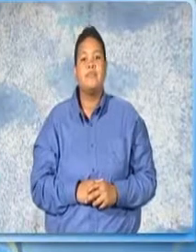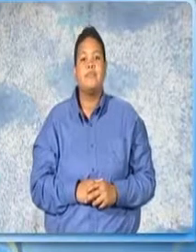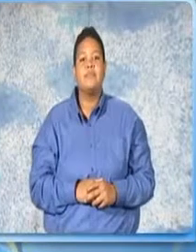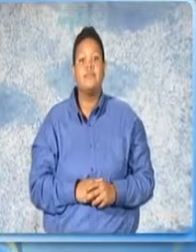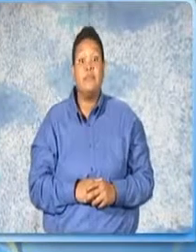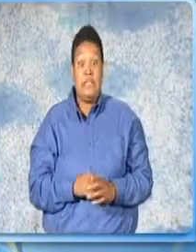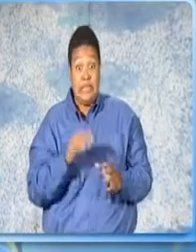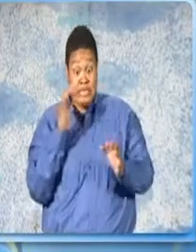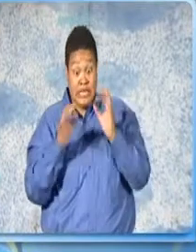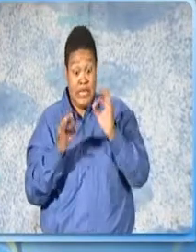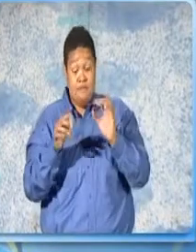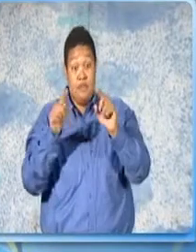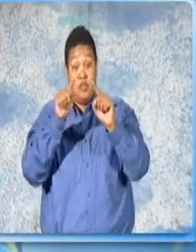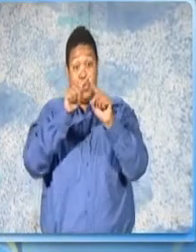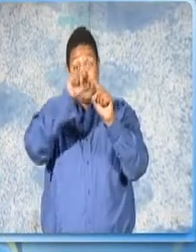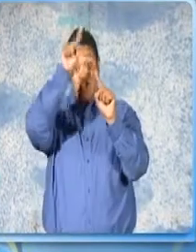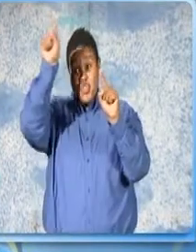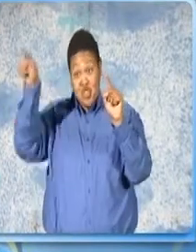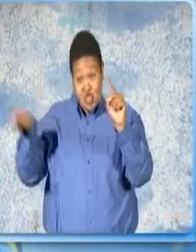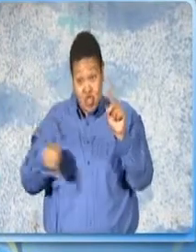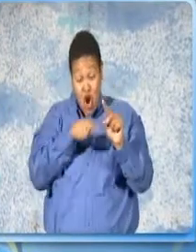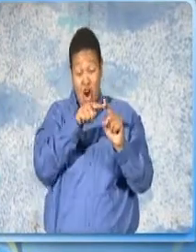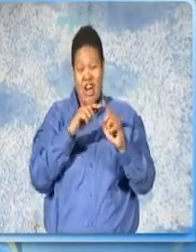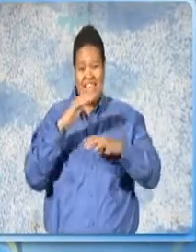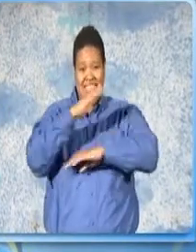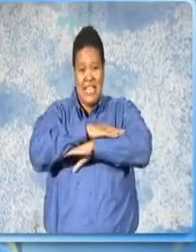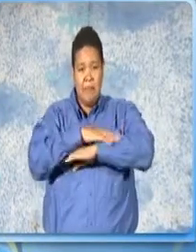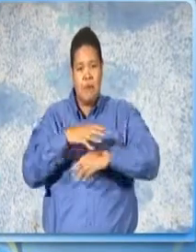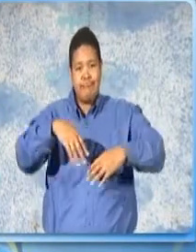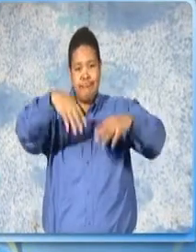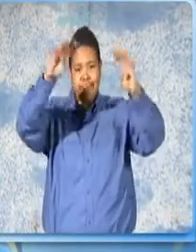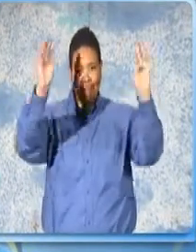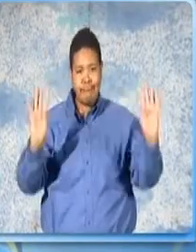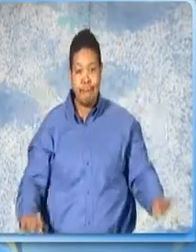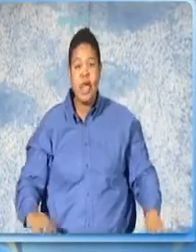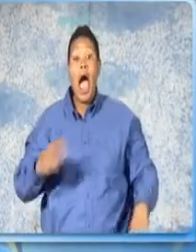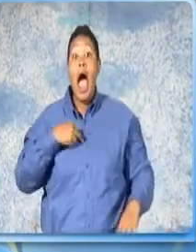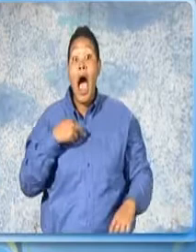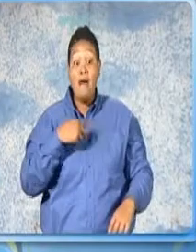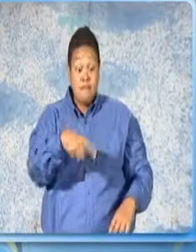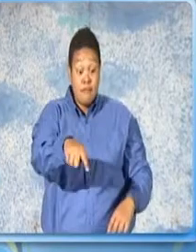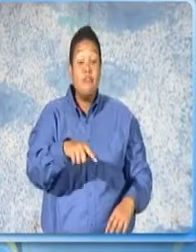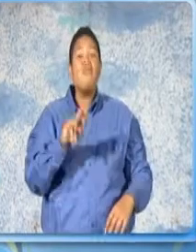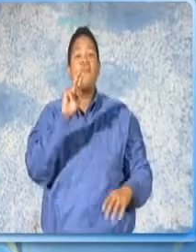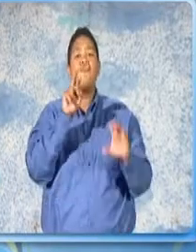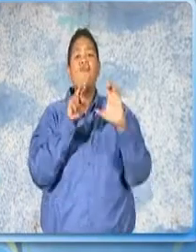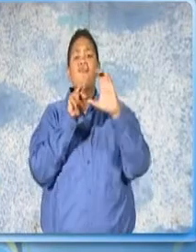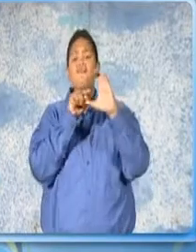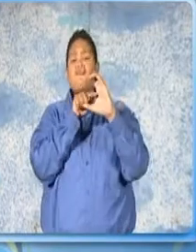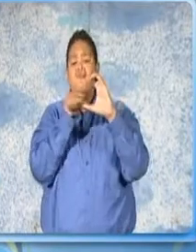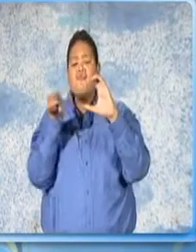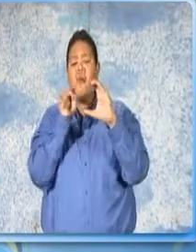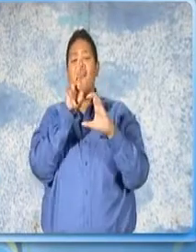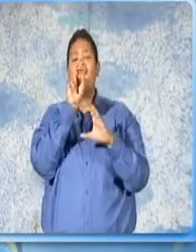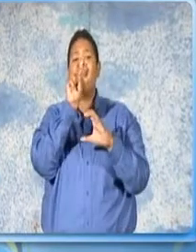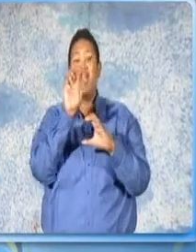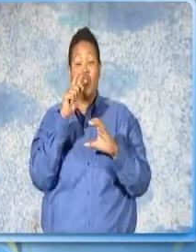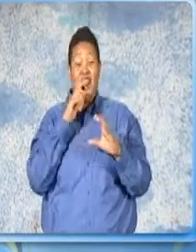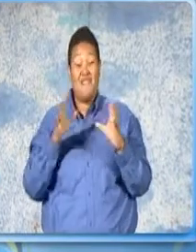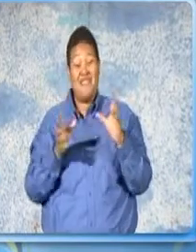If a circular tablecloth has a radius of 28 centimeters, what is the total length around